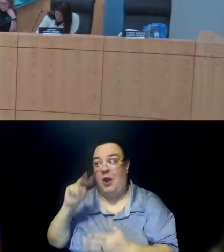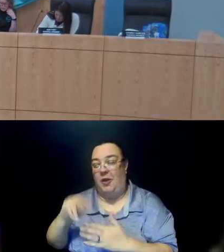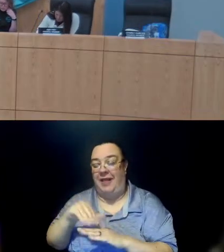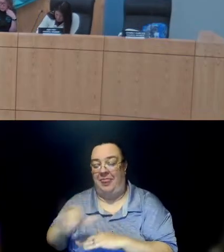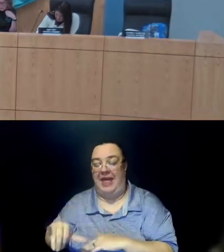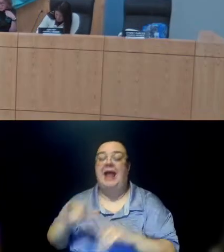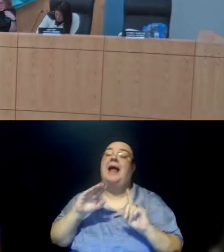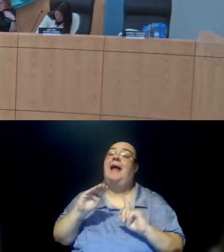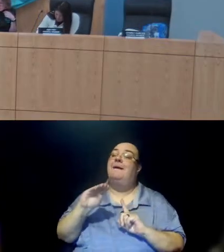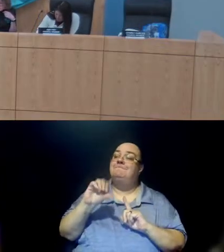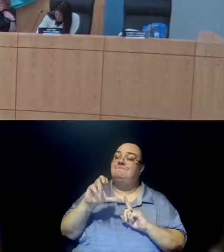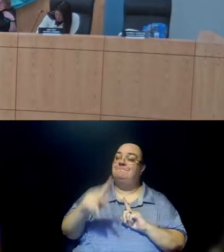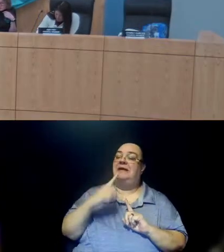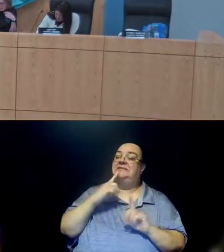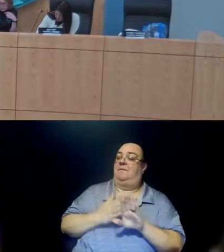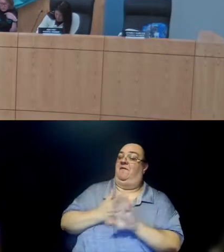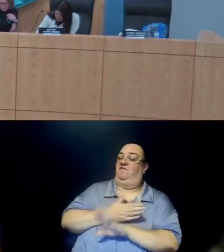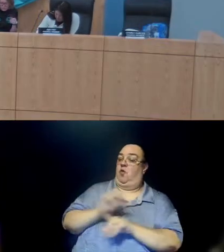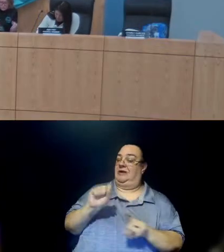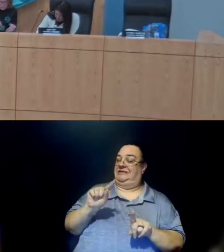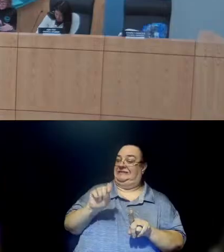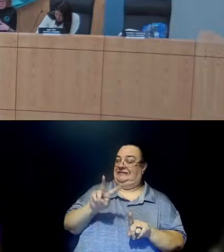before Steve made that change,